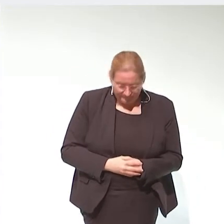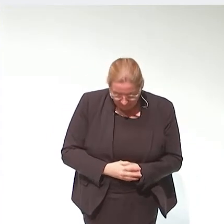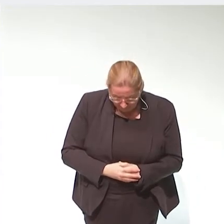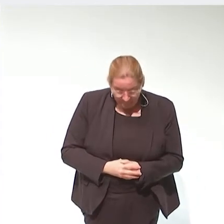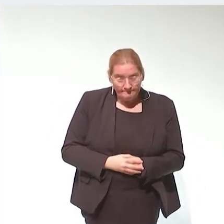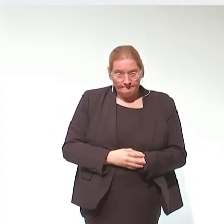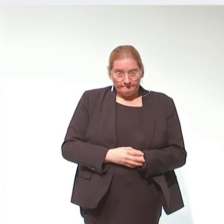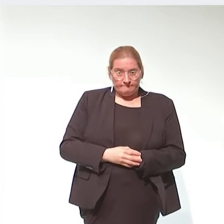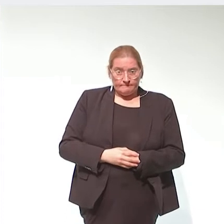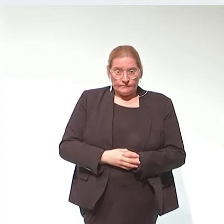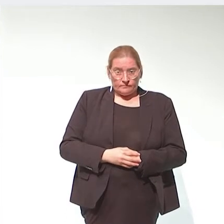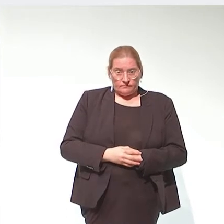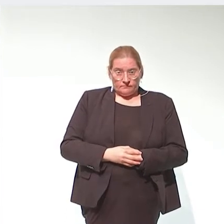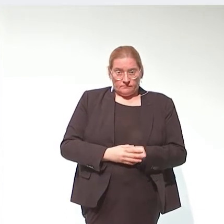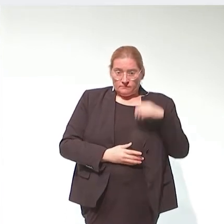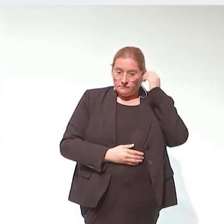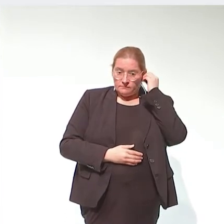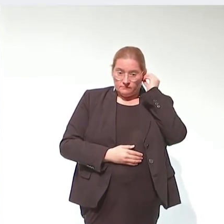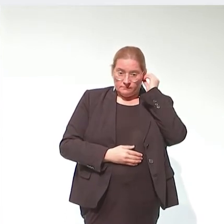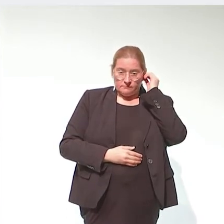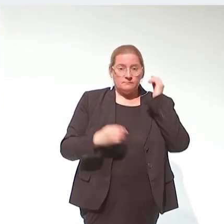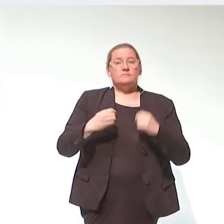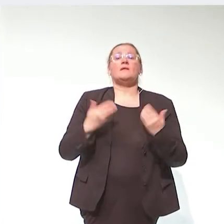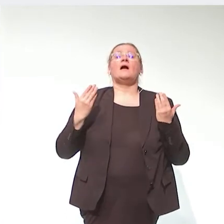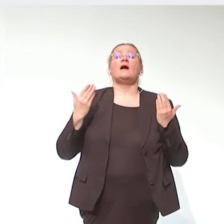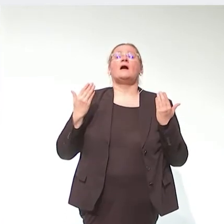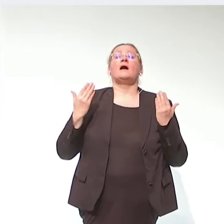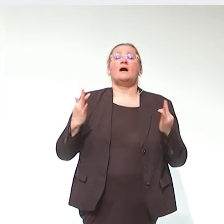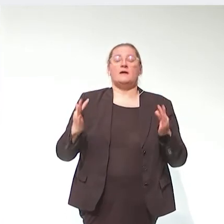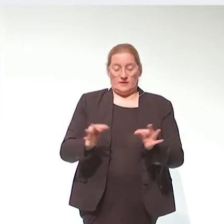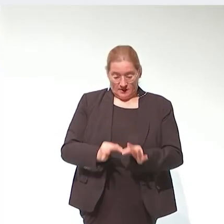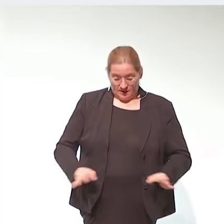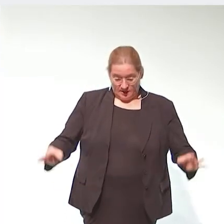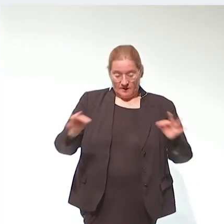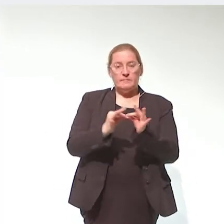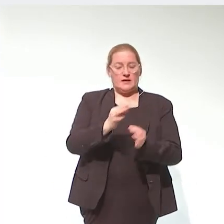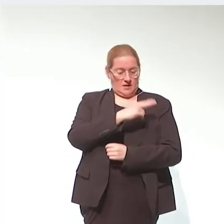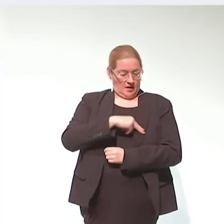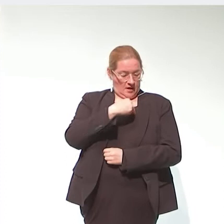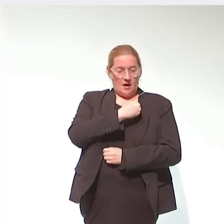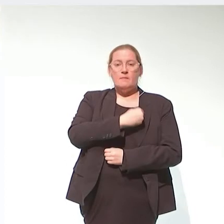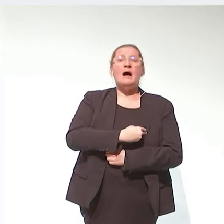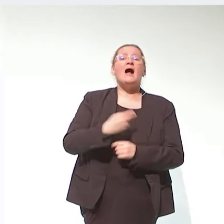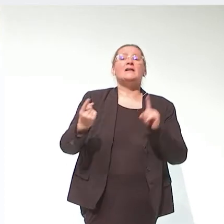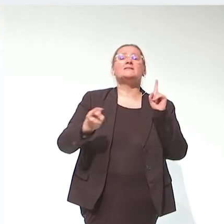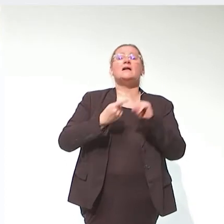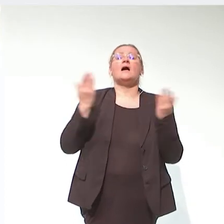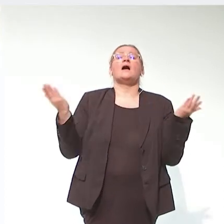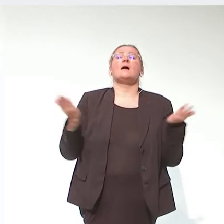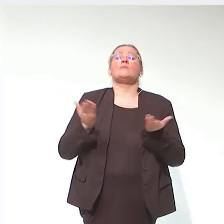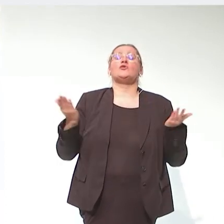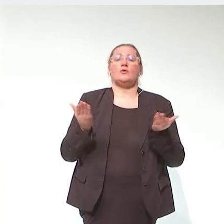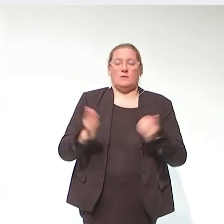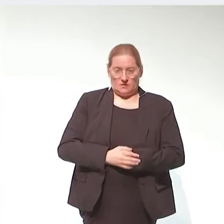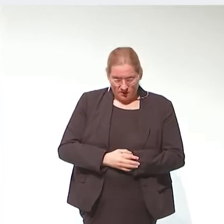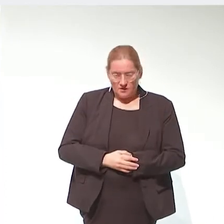So when it comes to Malta aligning with priorities of the European Union Disability Strategy, I want